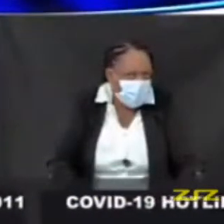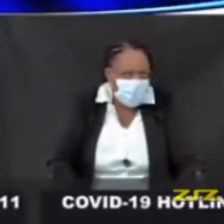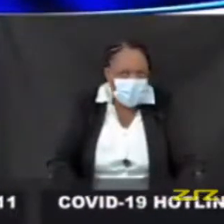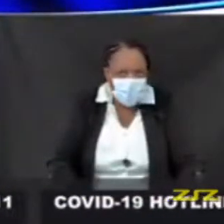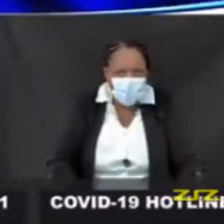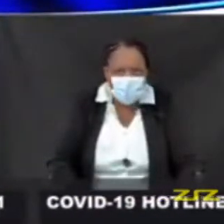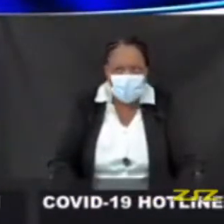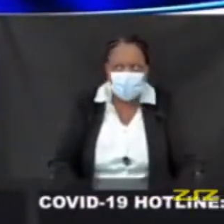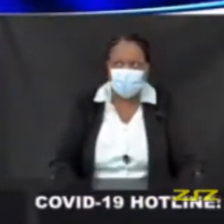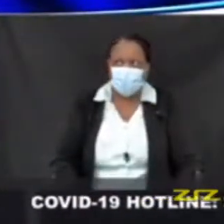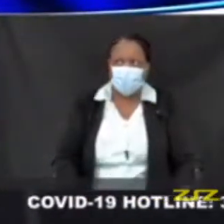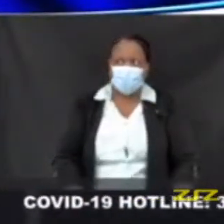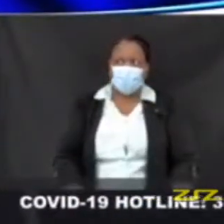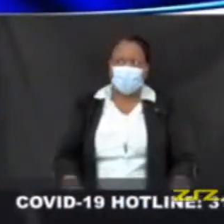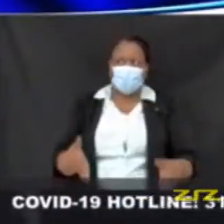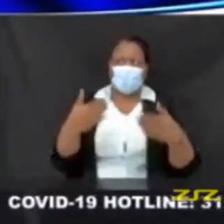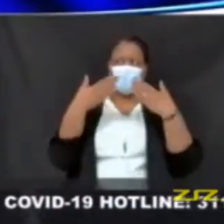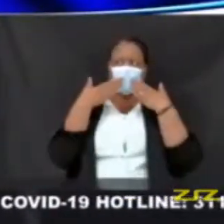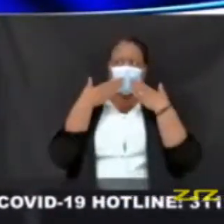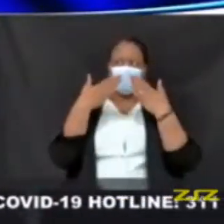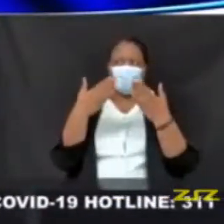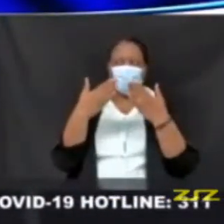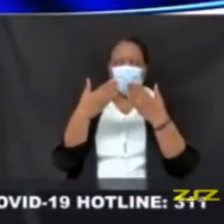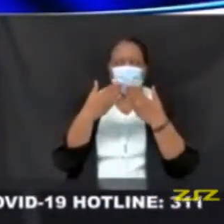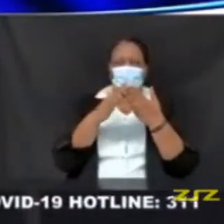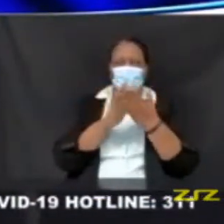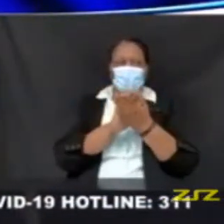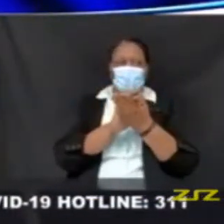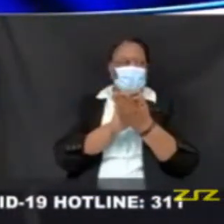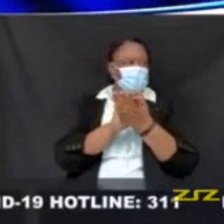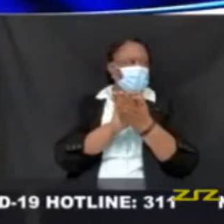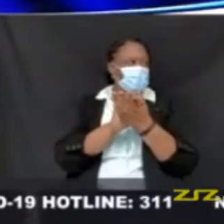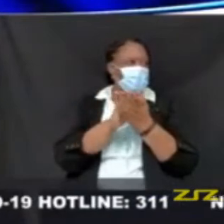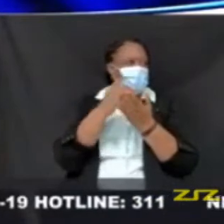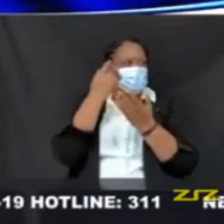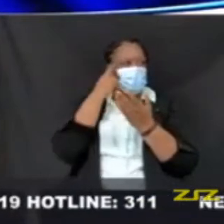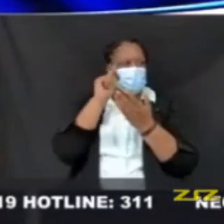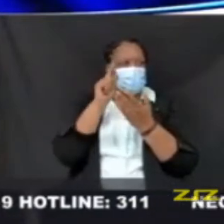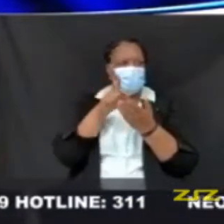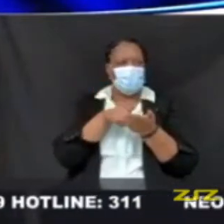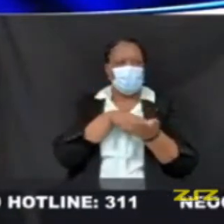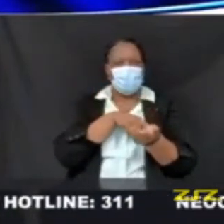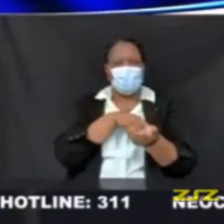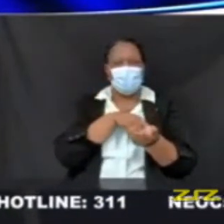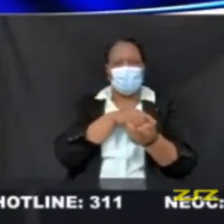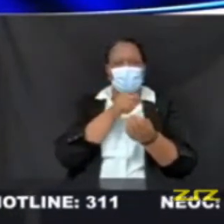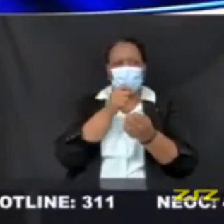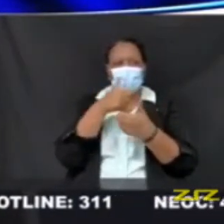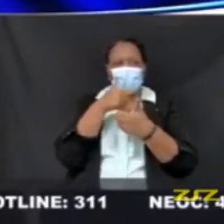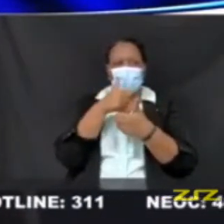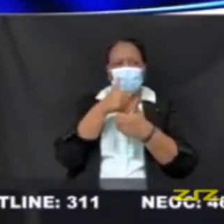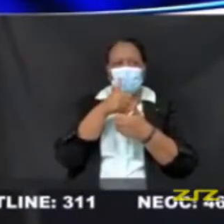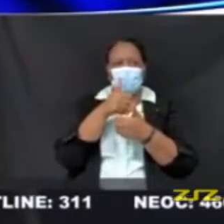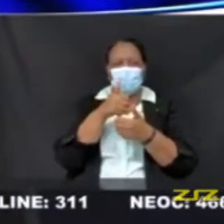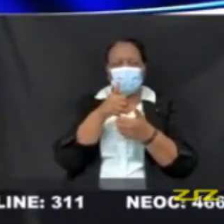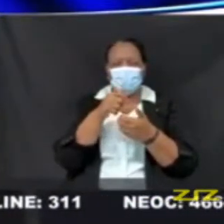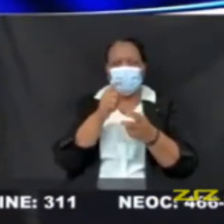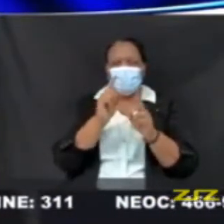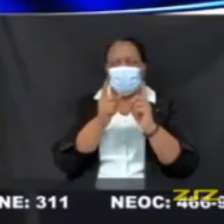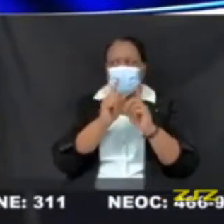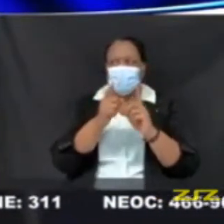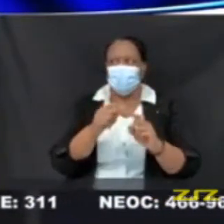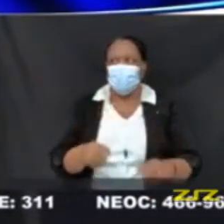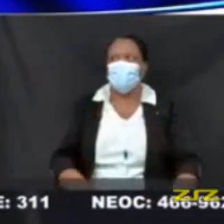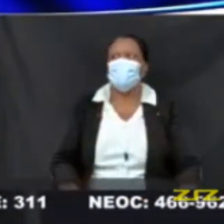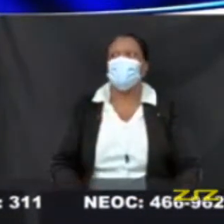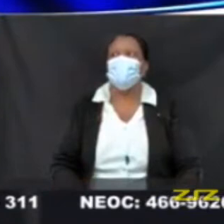Thank you very much, Honorable Wendy Phipps, for such a comprehensive speech. I would